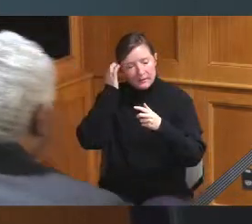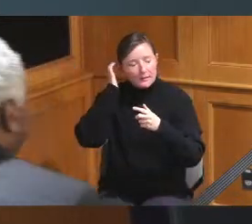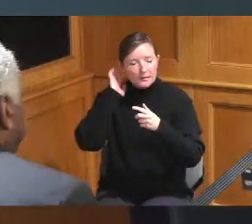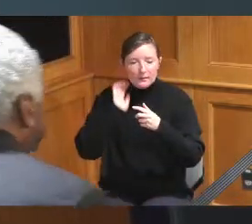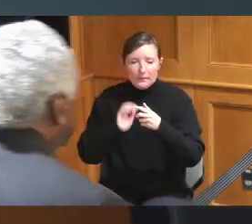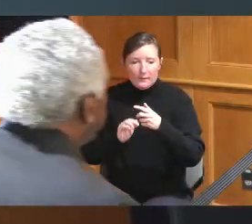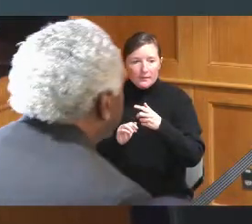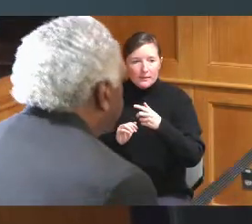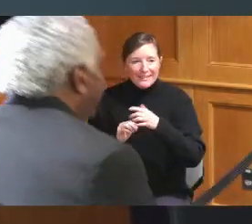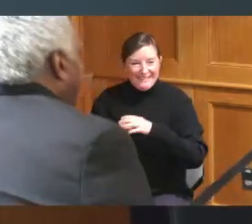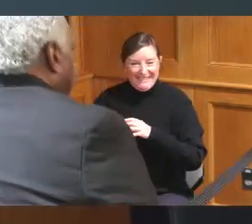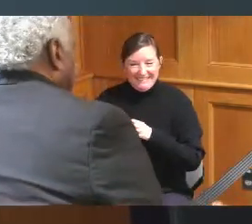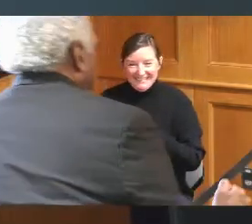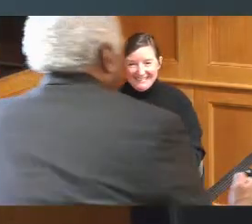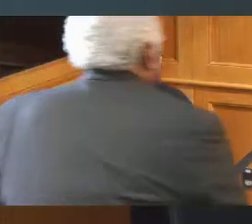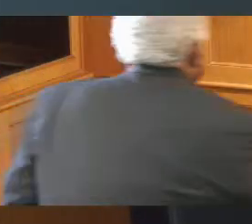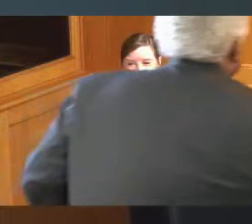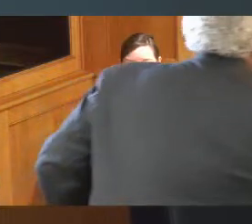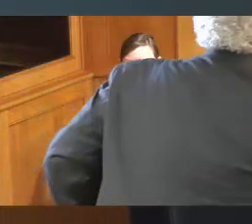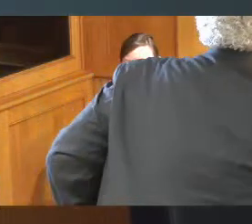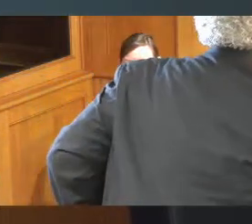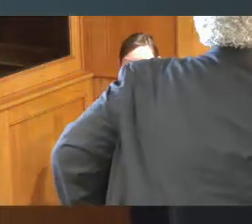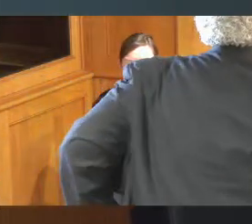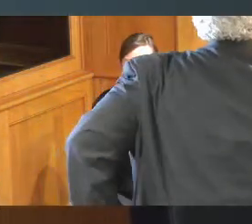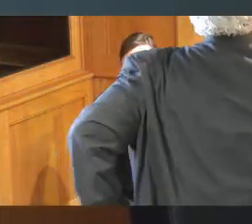Cincinnati, Ohio on January 5th